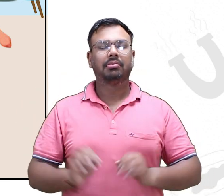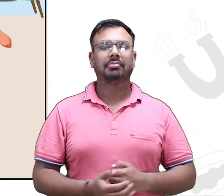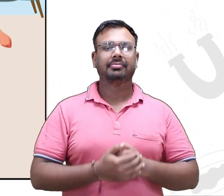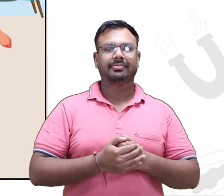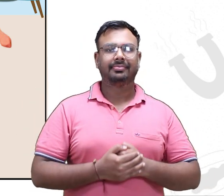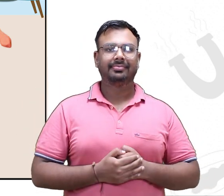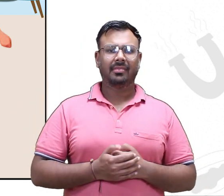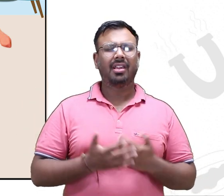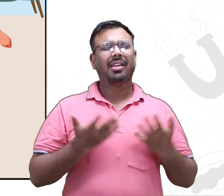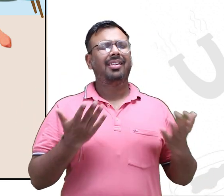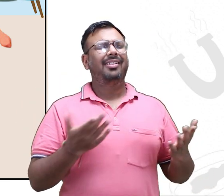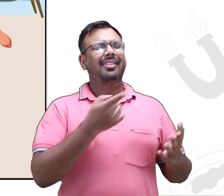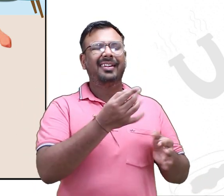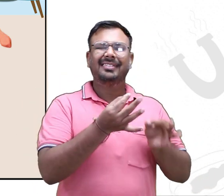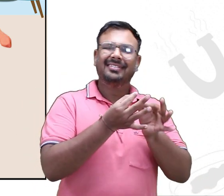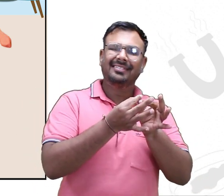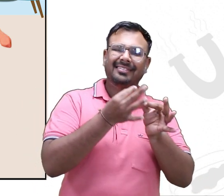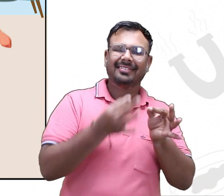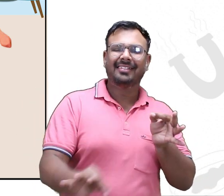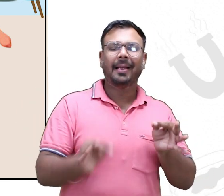That makes sense.